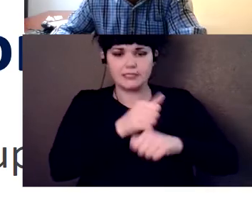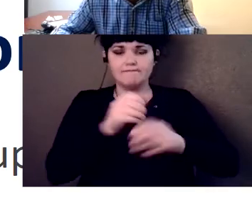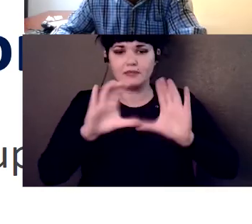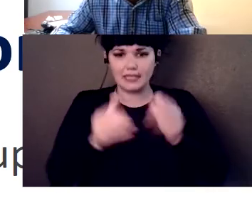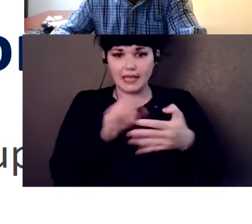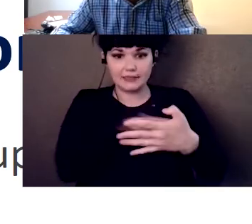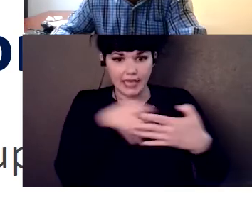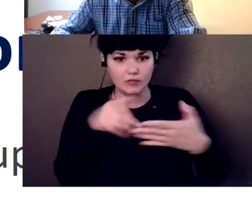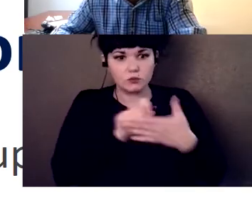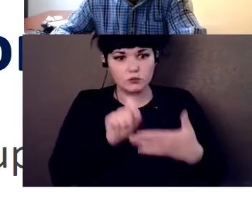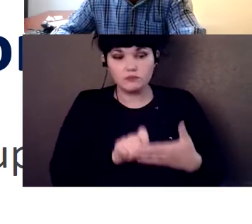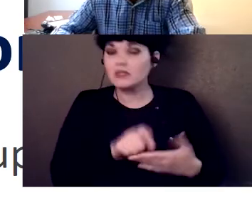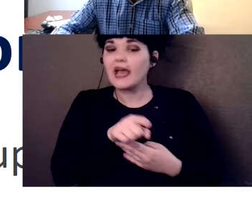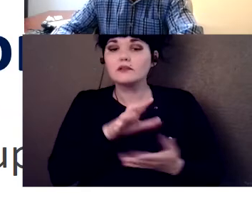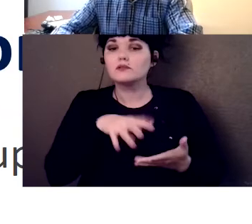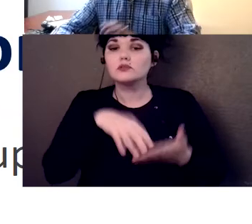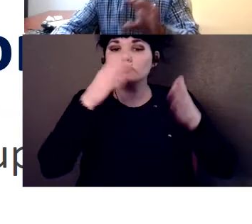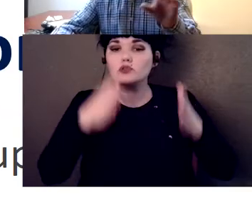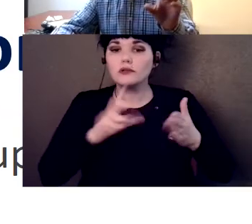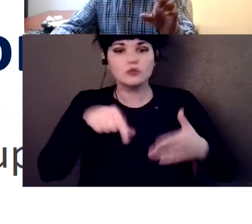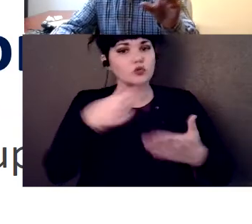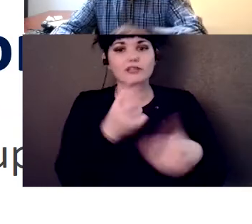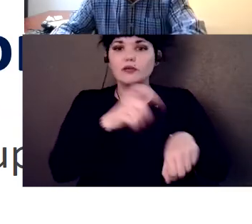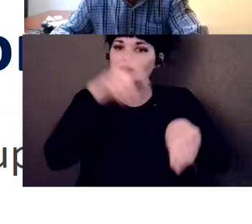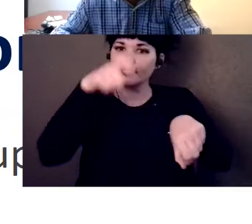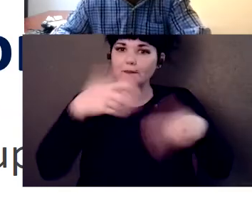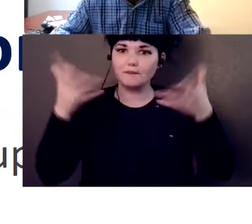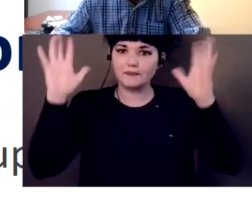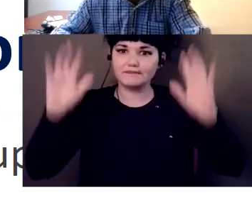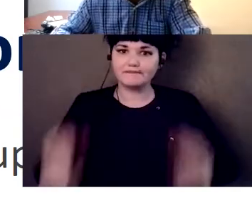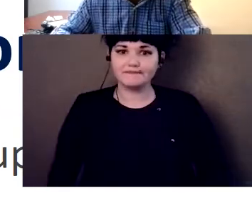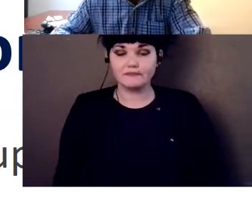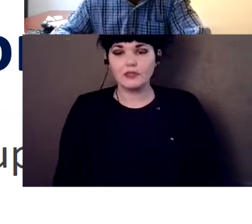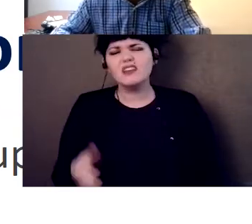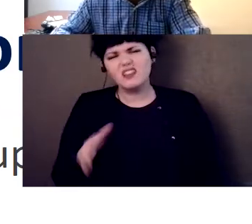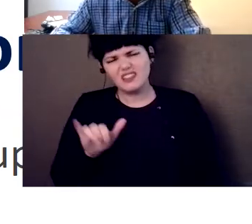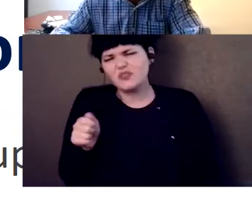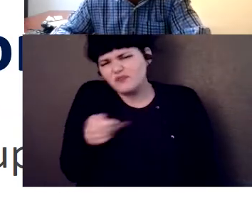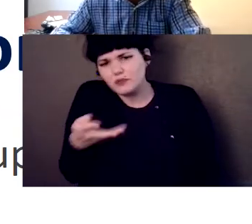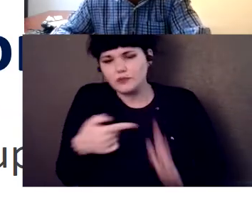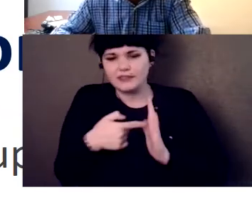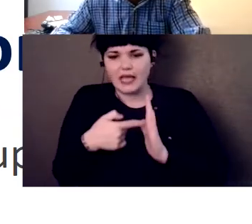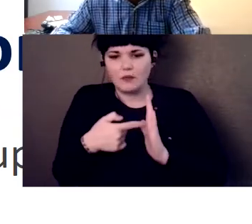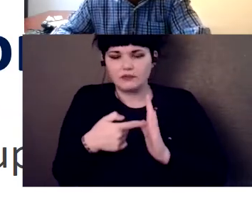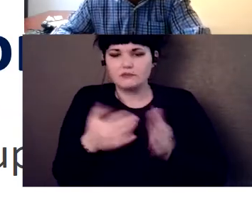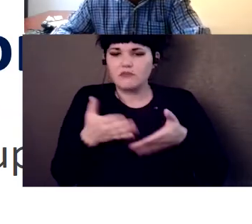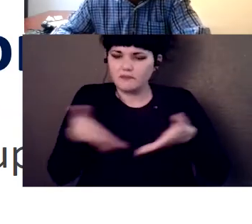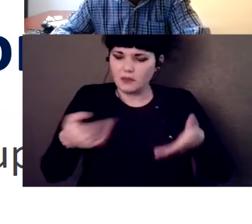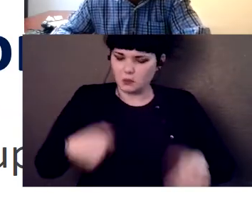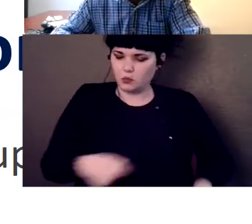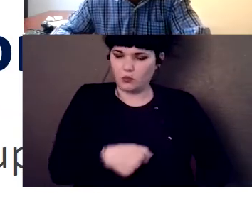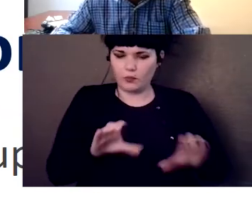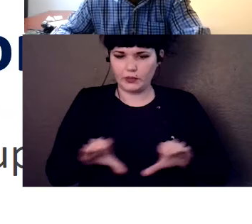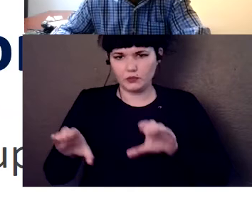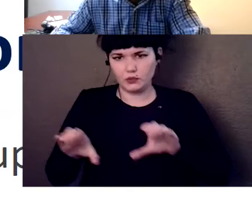student timely graduated with his peers. So those are just a couple of examples of things that DRNY does,